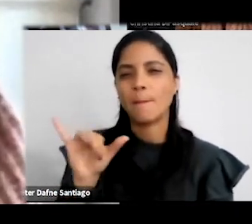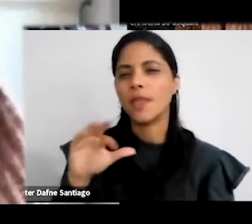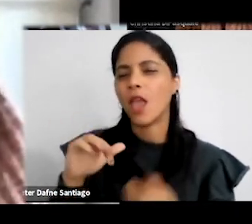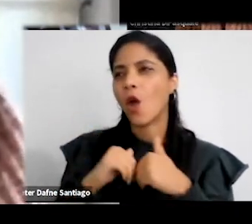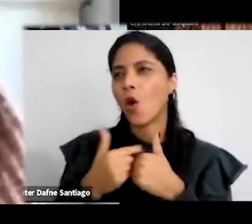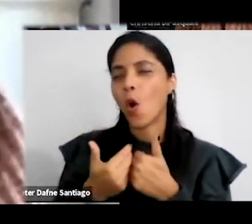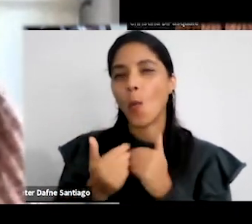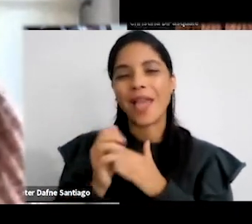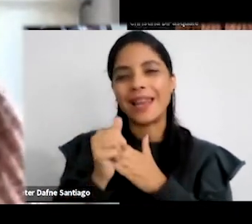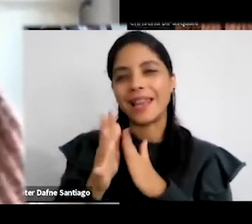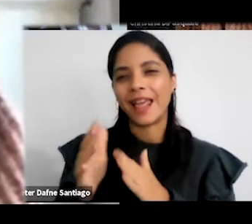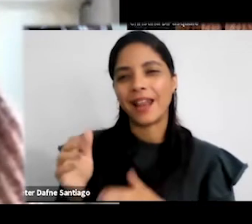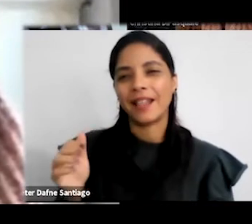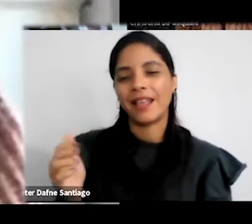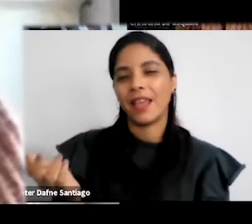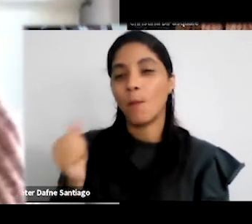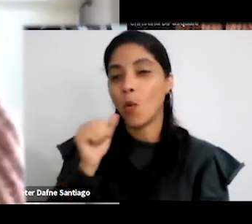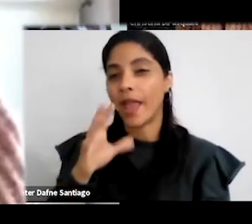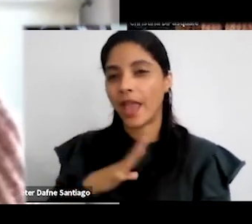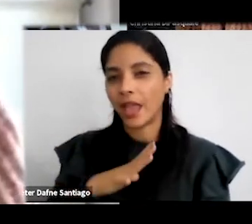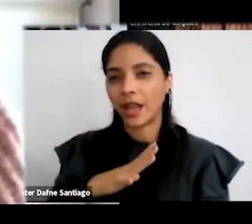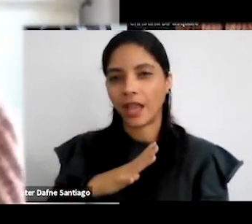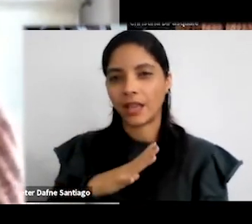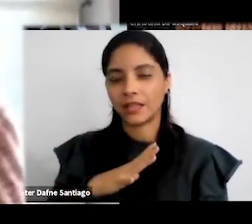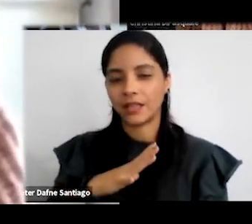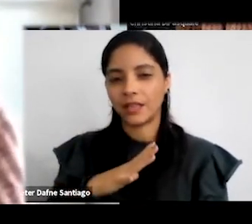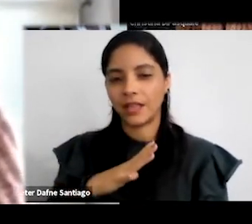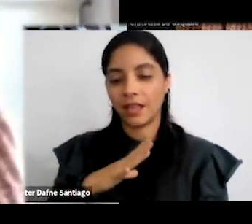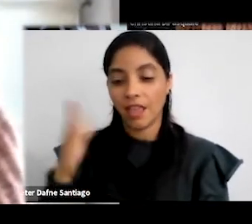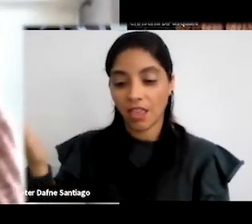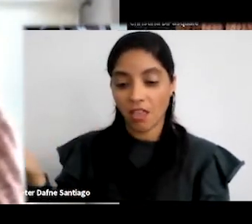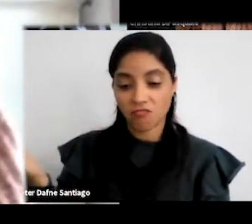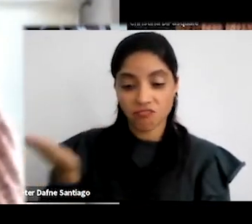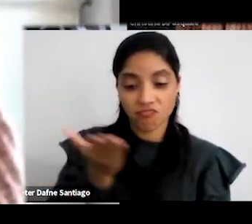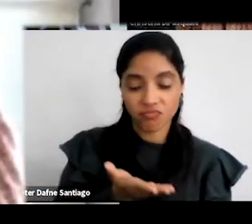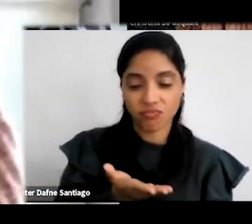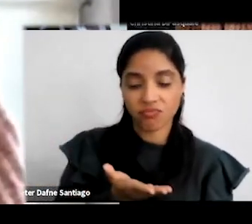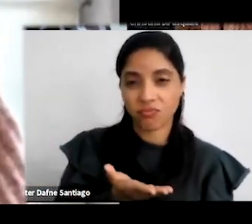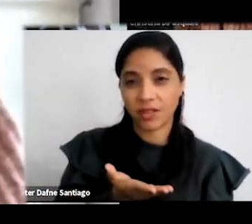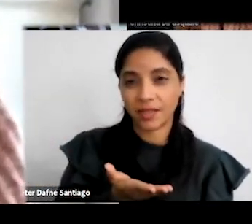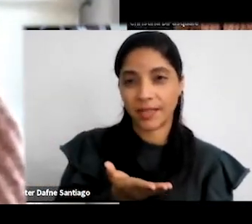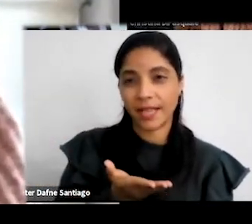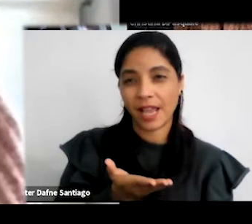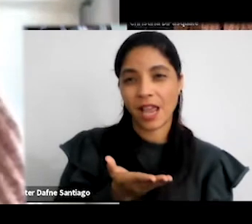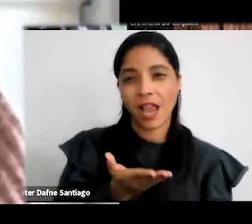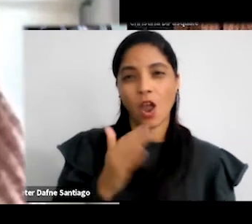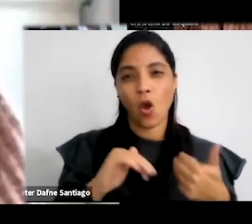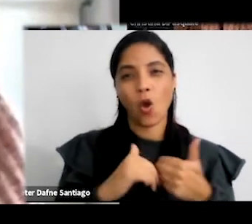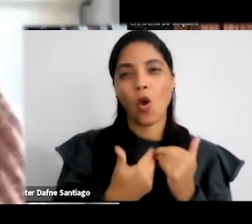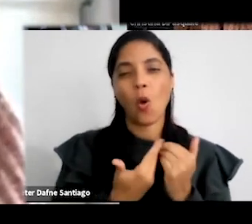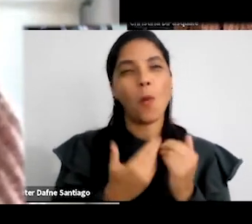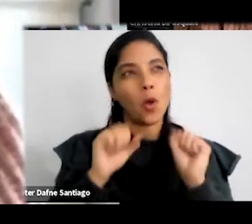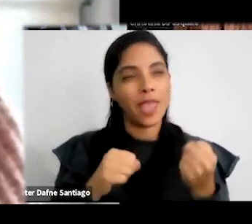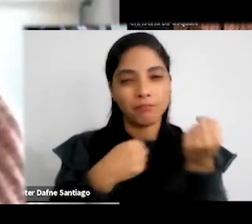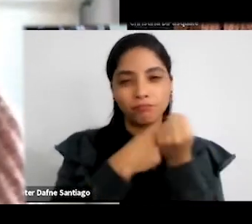Realidades, that got it off the ground, that helped organize community support. And